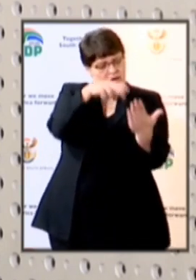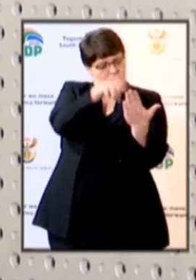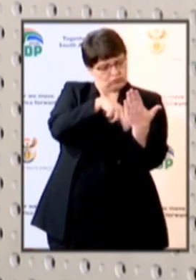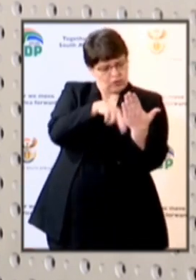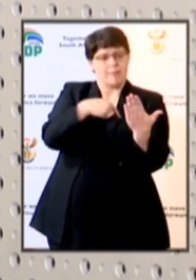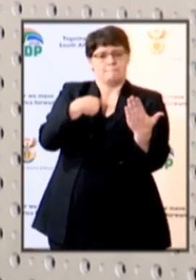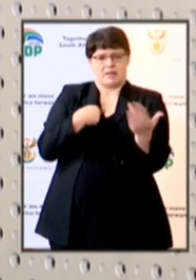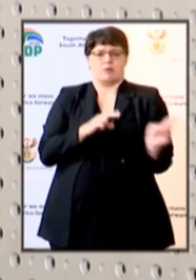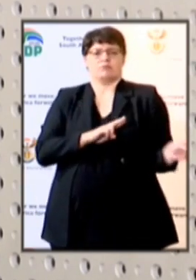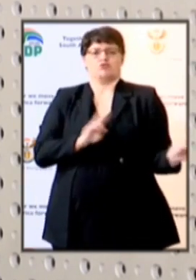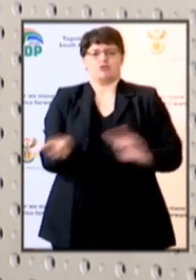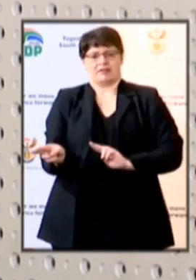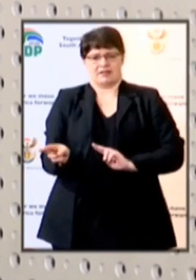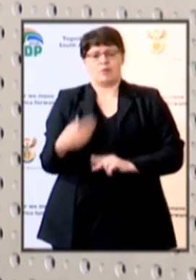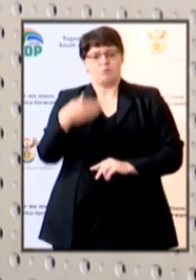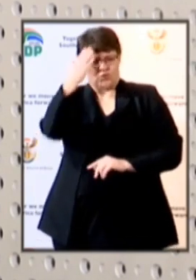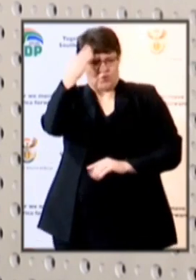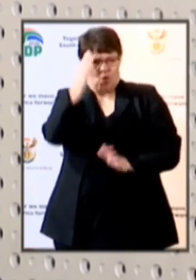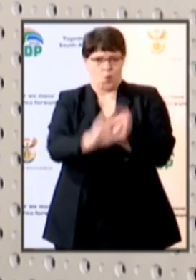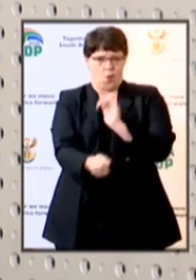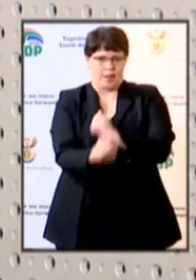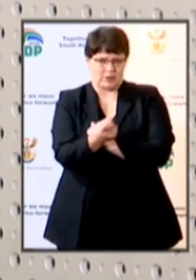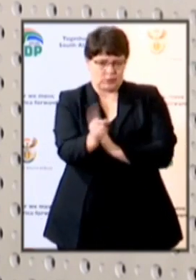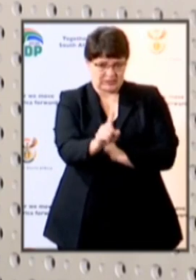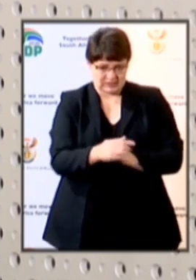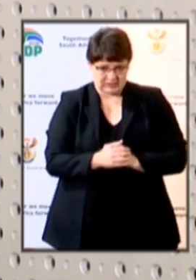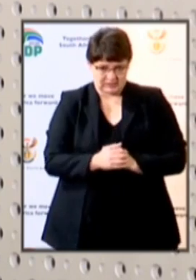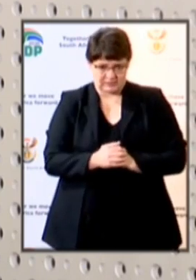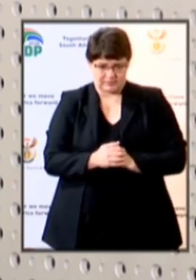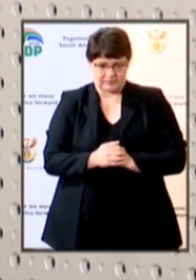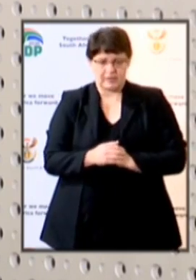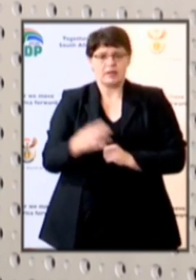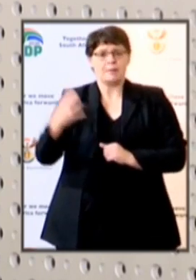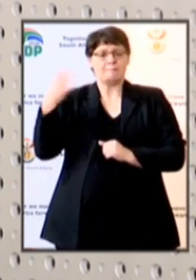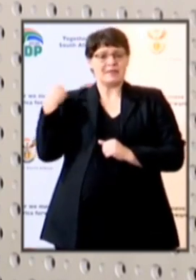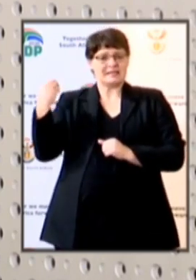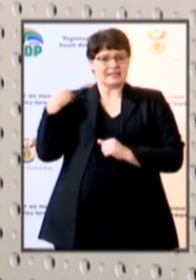Minister Patel will go and explain